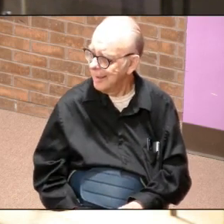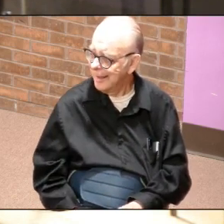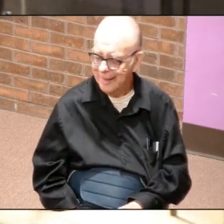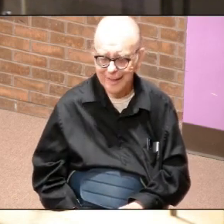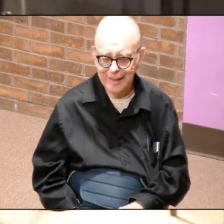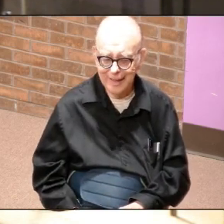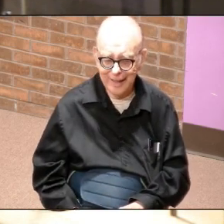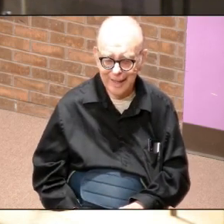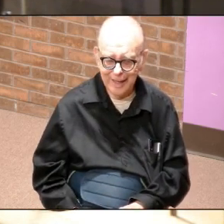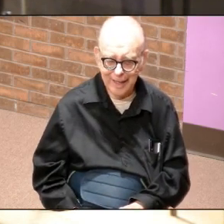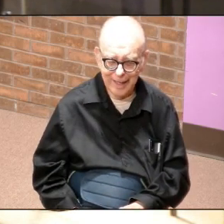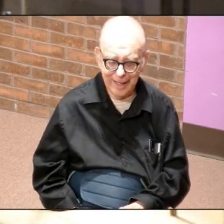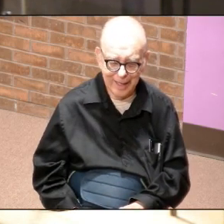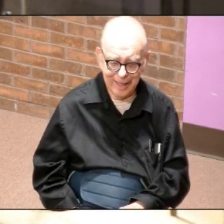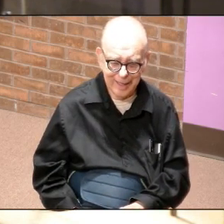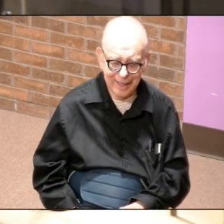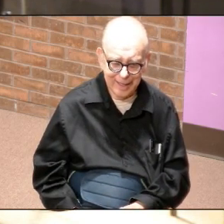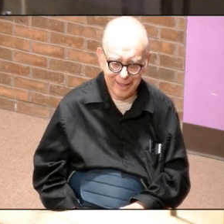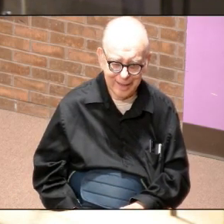Huh?